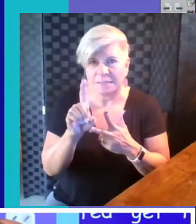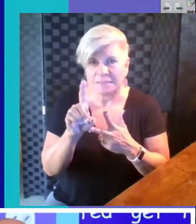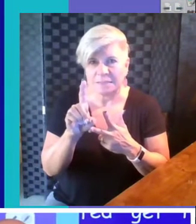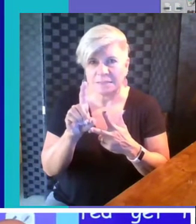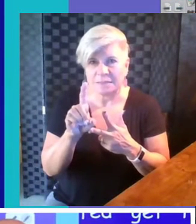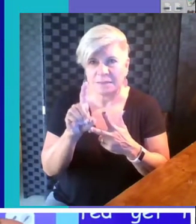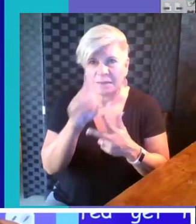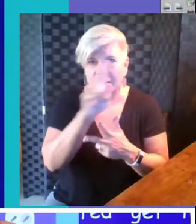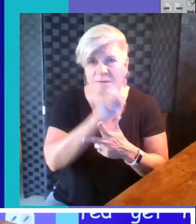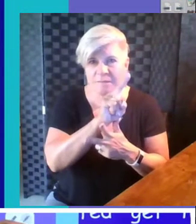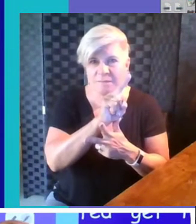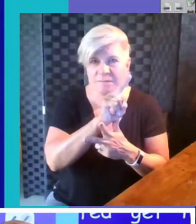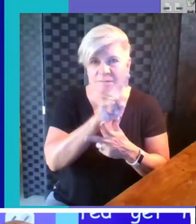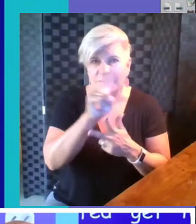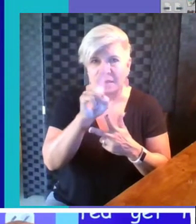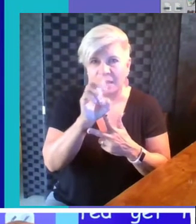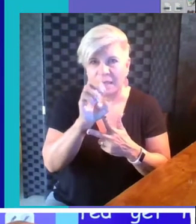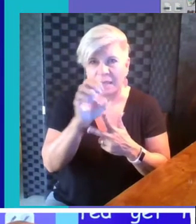r-ed,